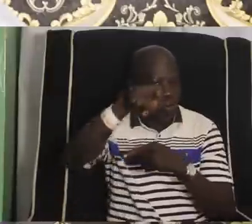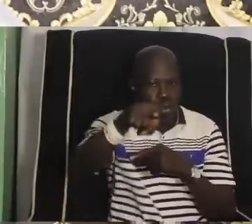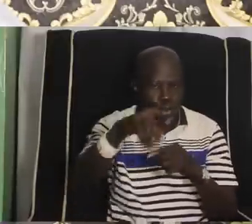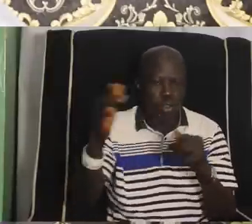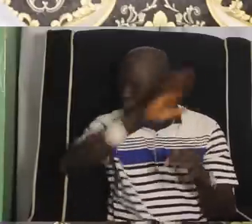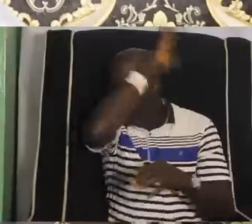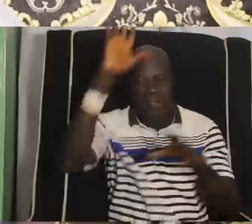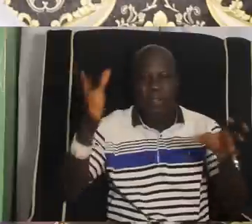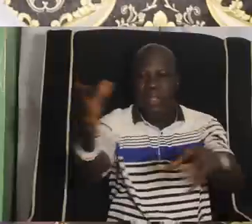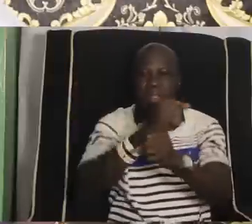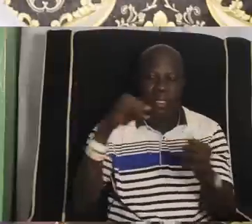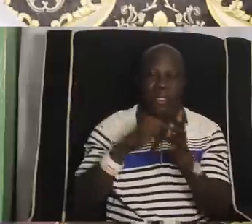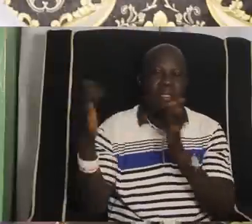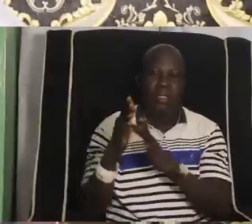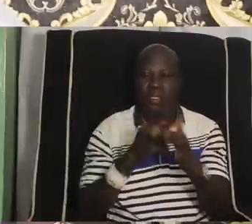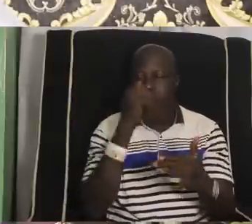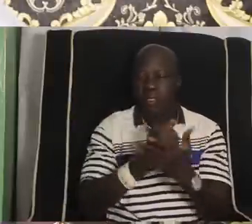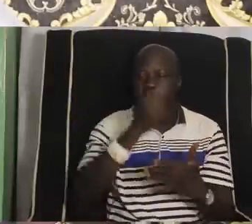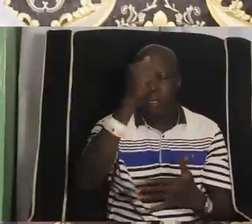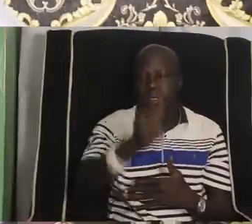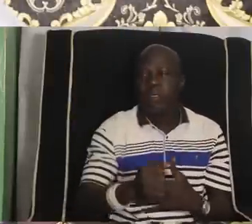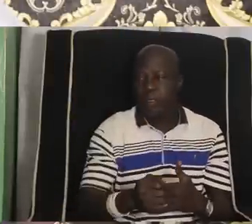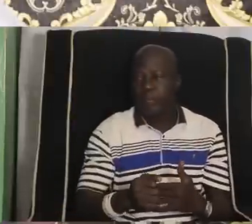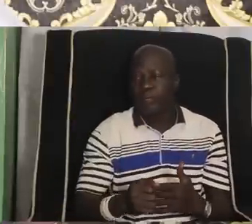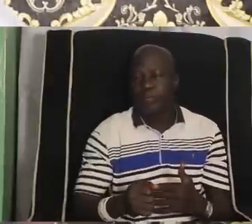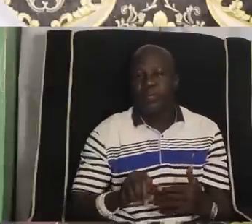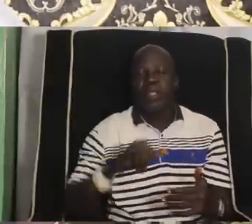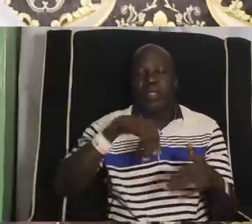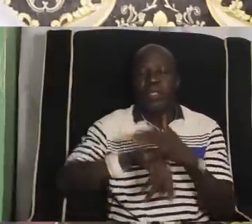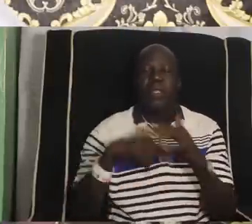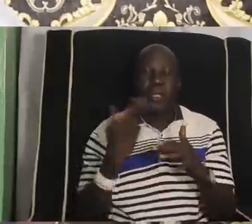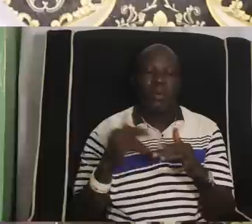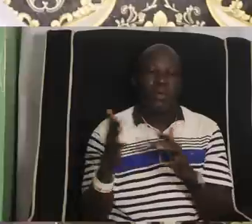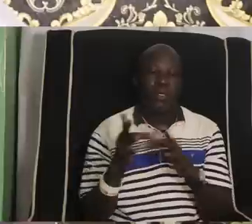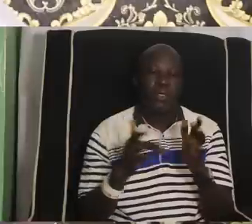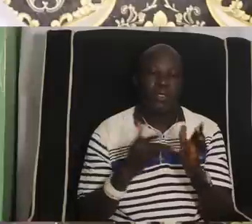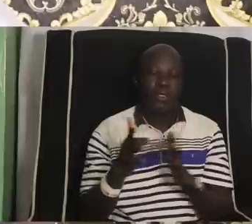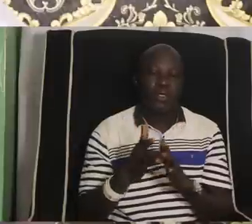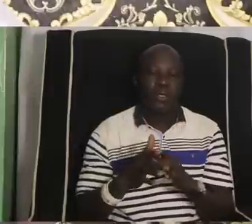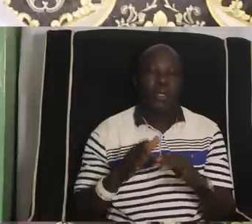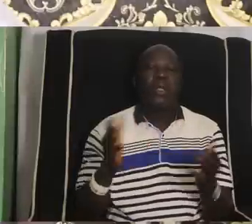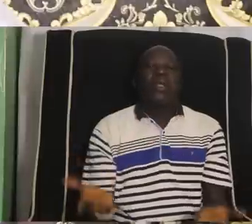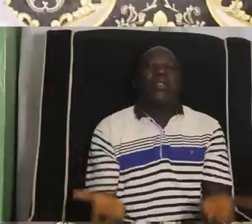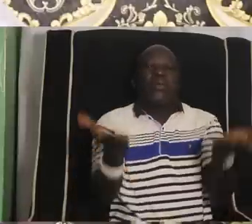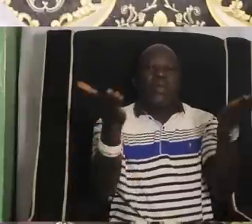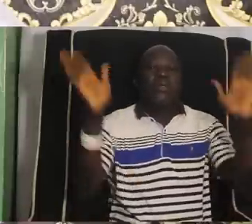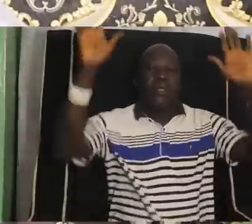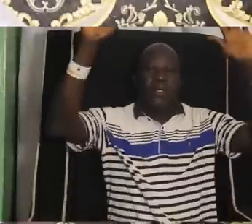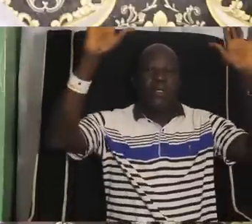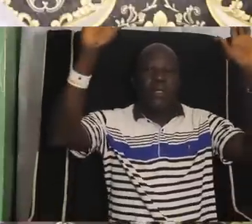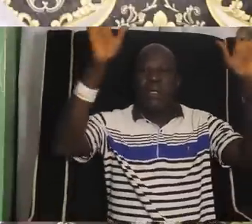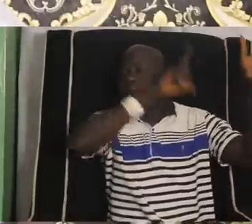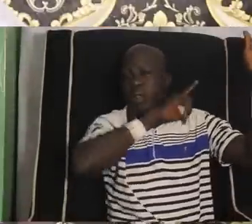to wa ya ohun wa ko fun driver yen ohun tun gba dollars yen pada igba to so kale lobirin wa so fun wi pe dollars ti mo ko fun e o le mo jo dollar